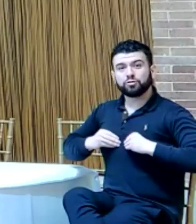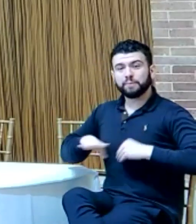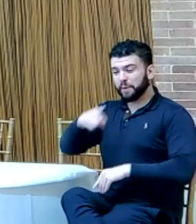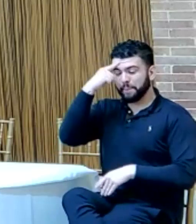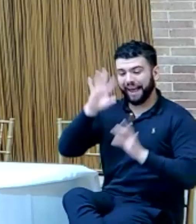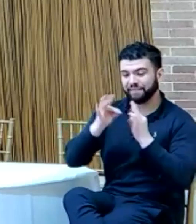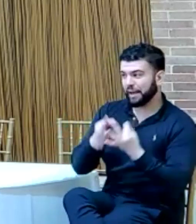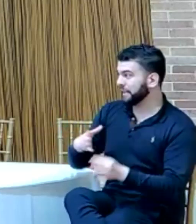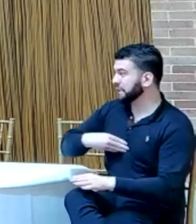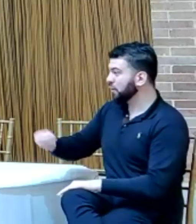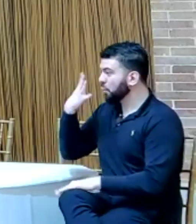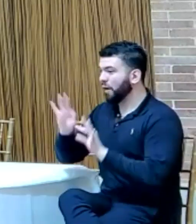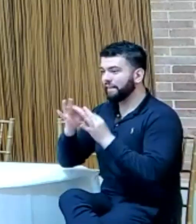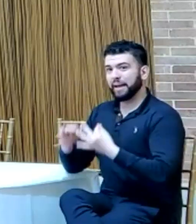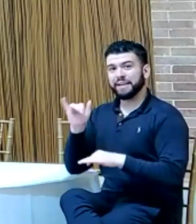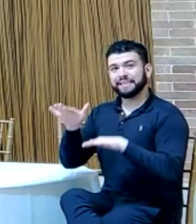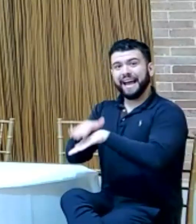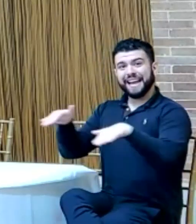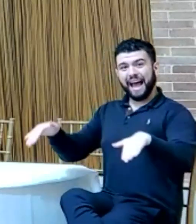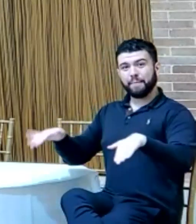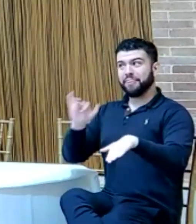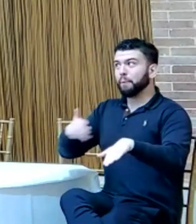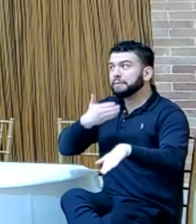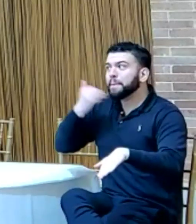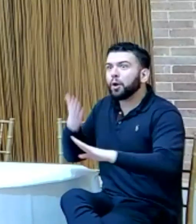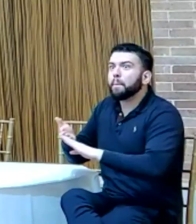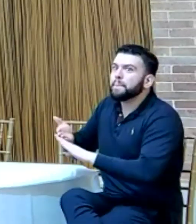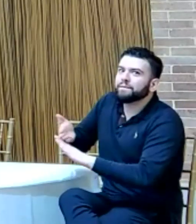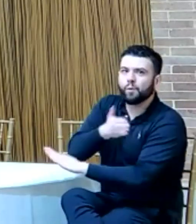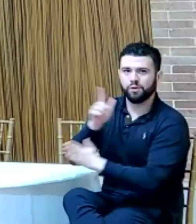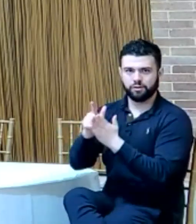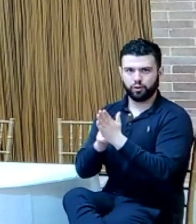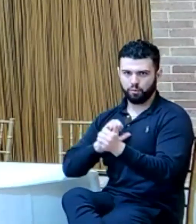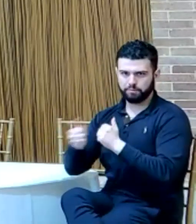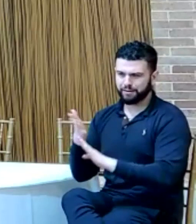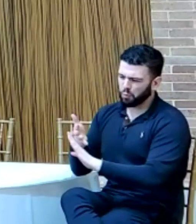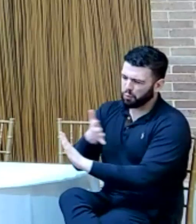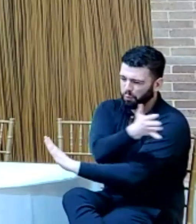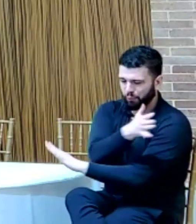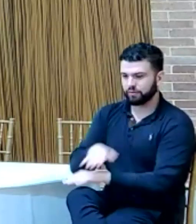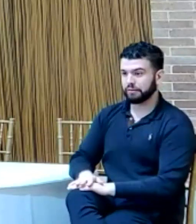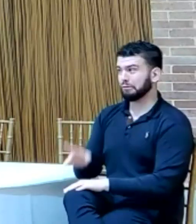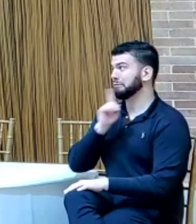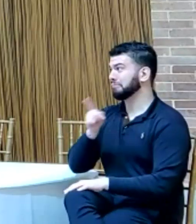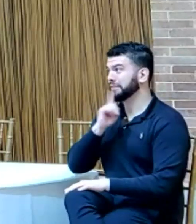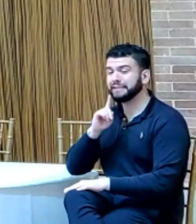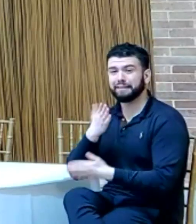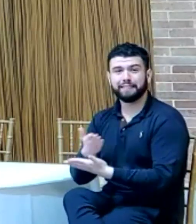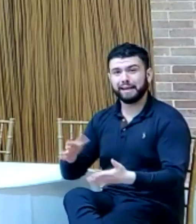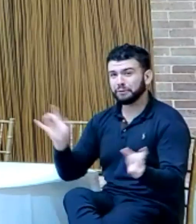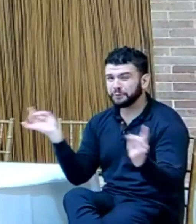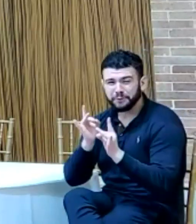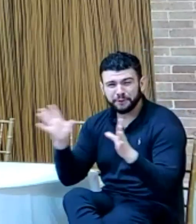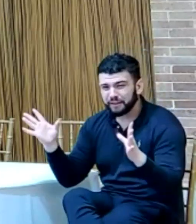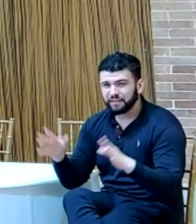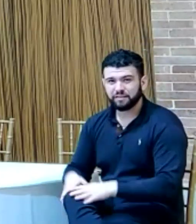were better before the Fair Housing Act than they are today so things have gone a ride we have not